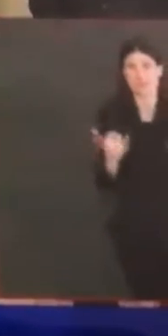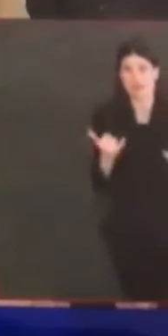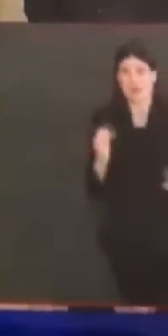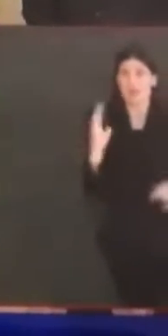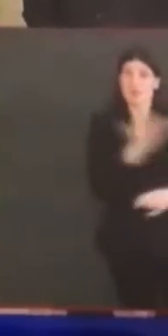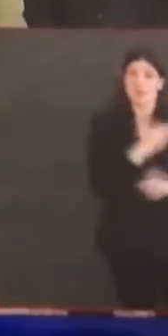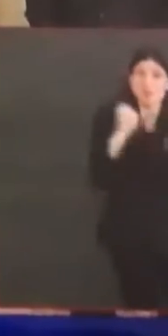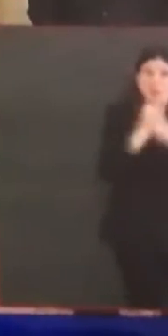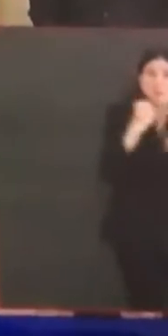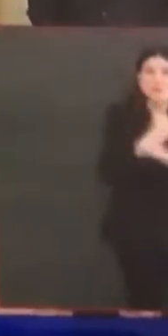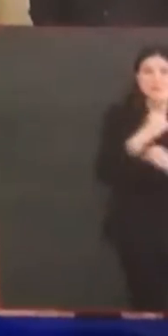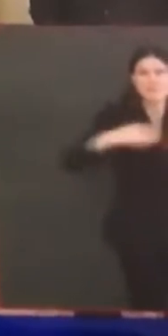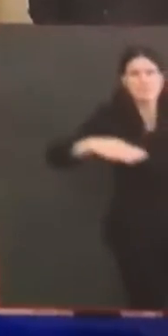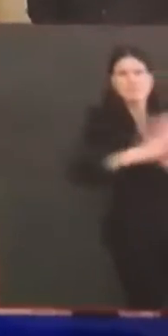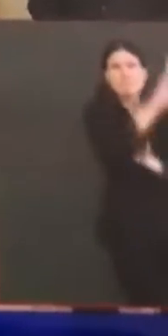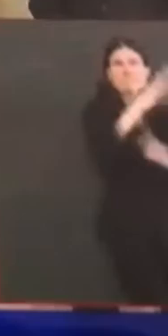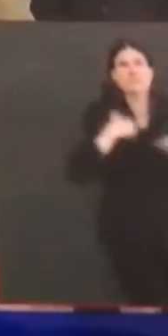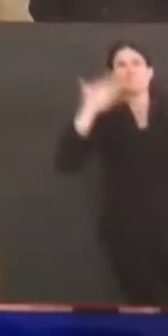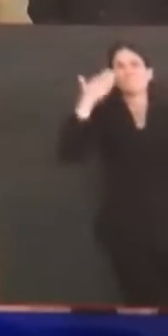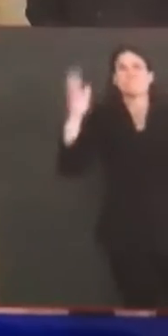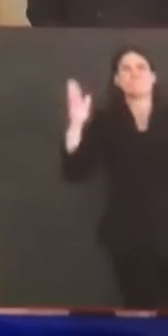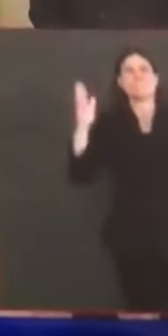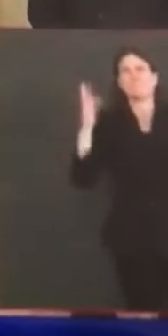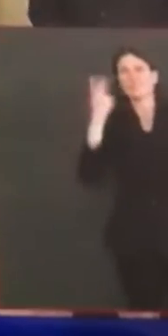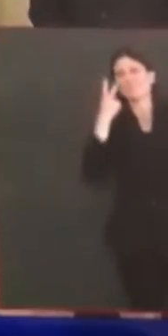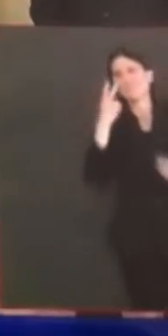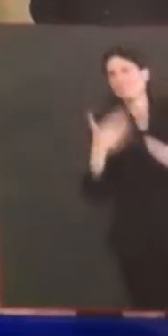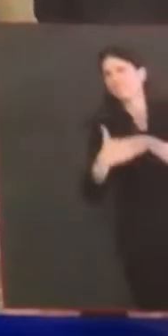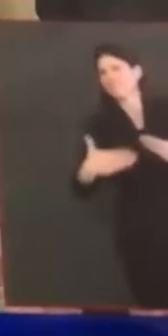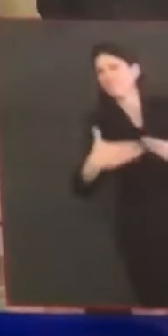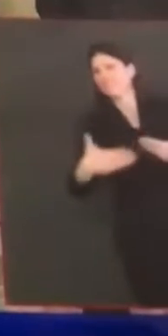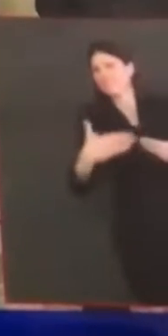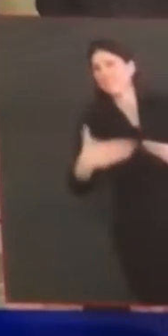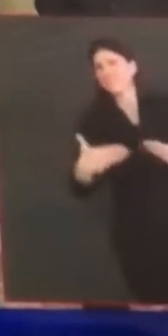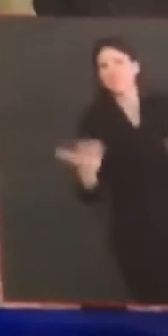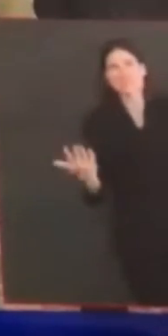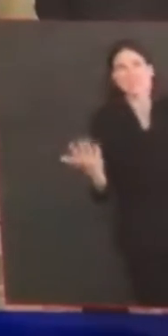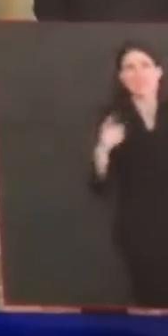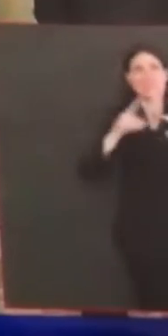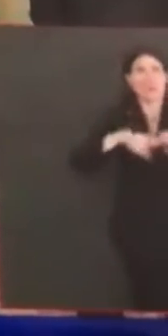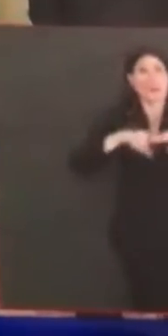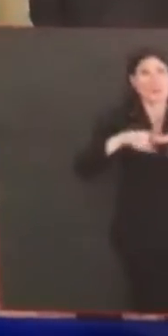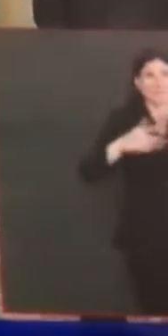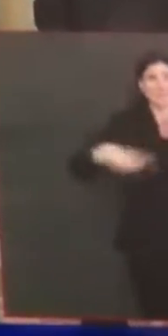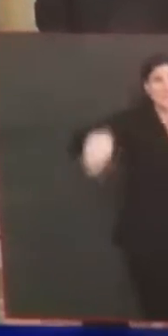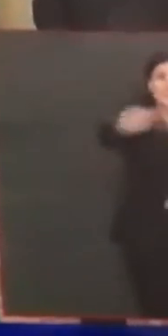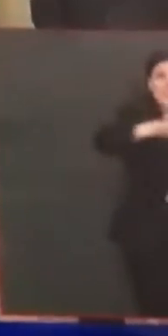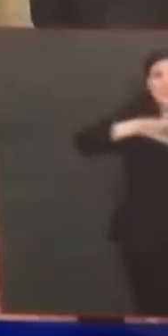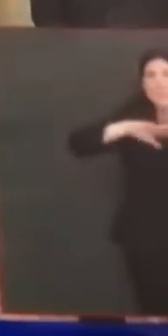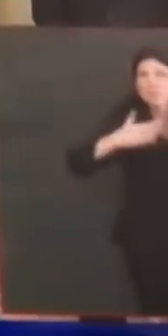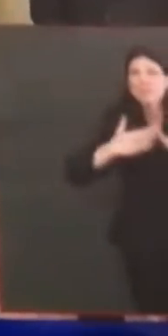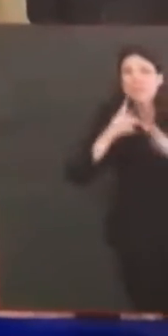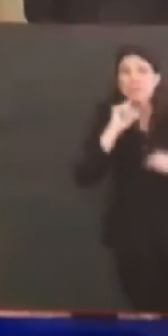with people. It's all deeply dependent on